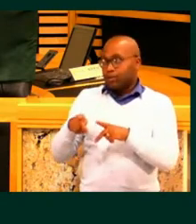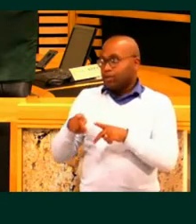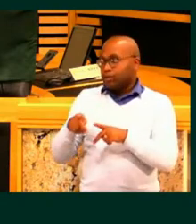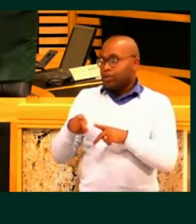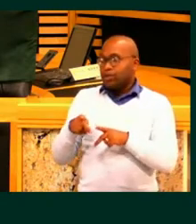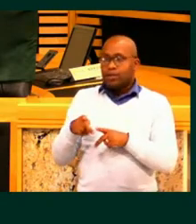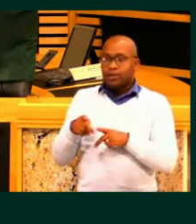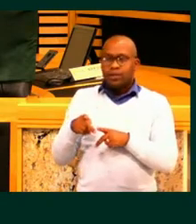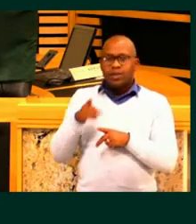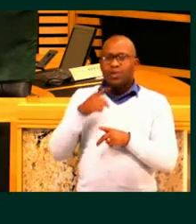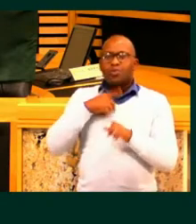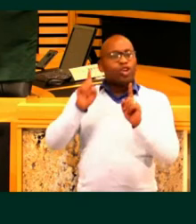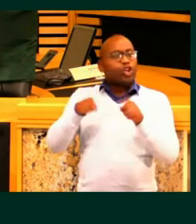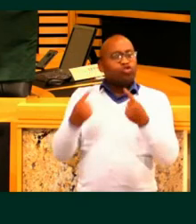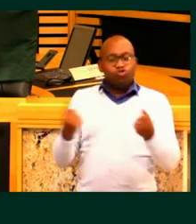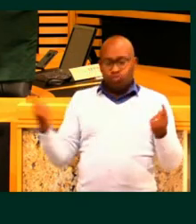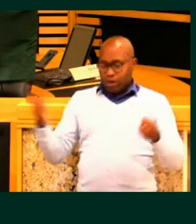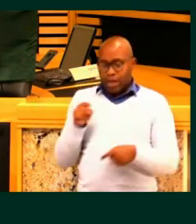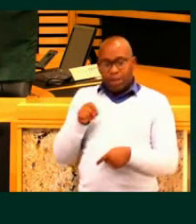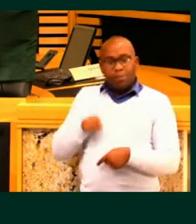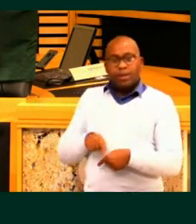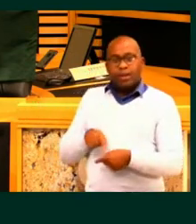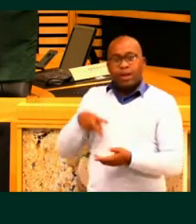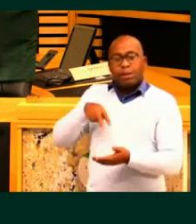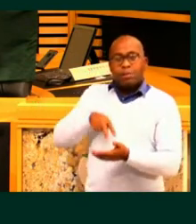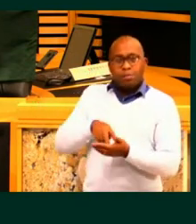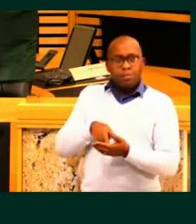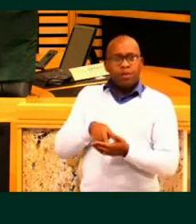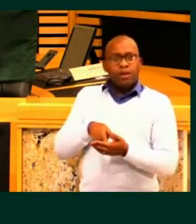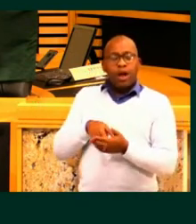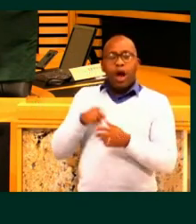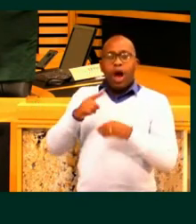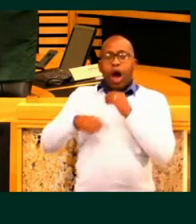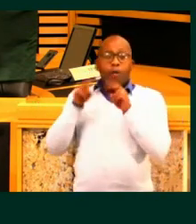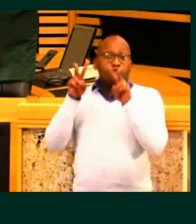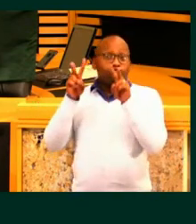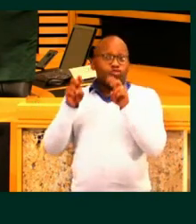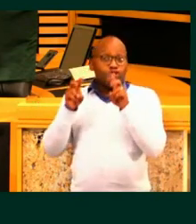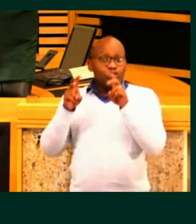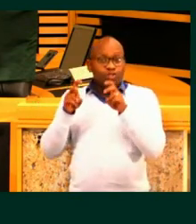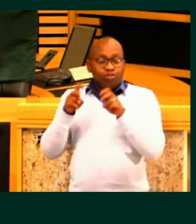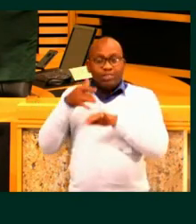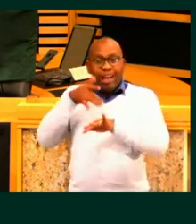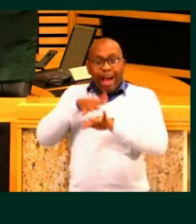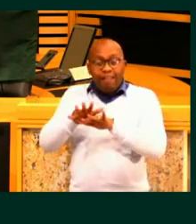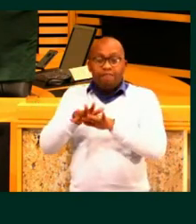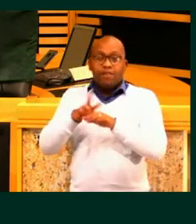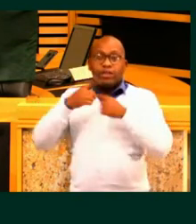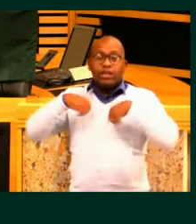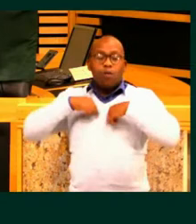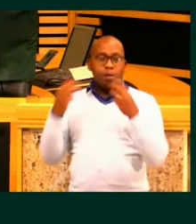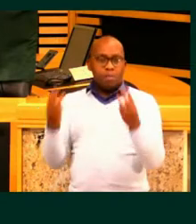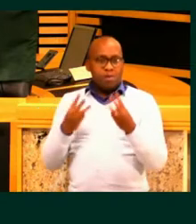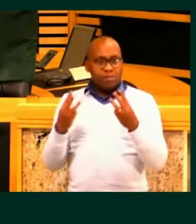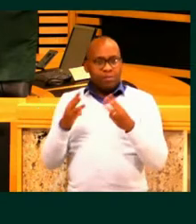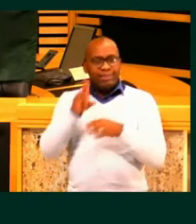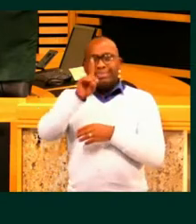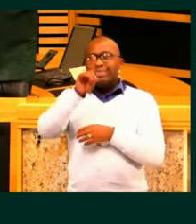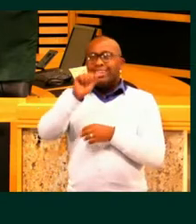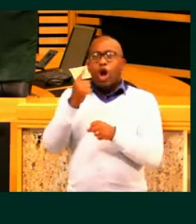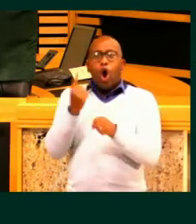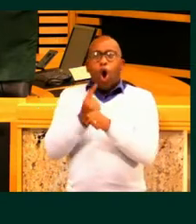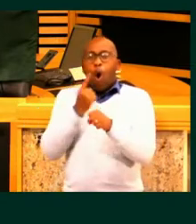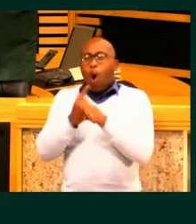to grandstand the issues that affecting our people because that's what da is doing it is G standing the